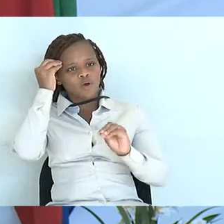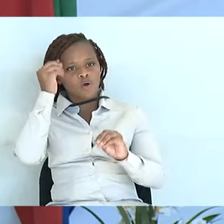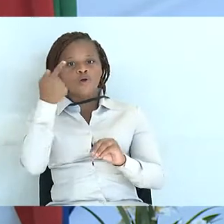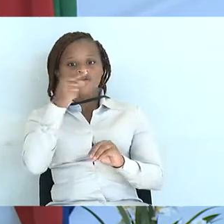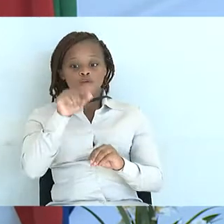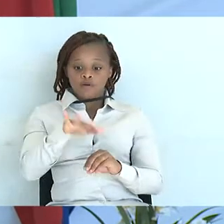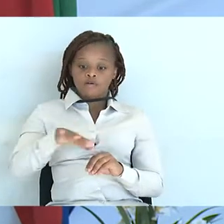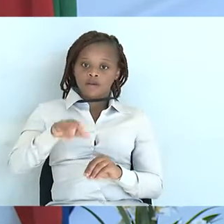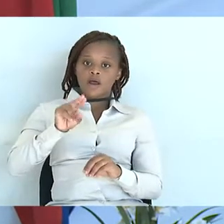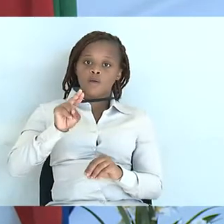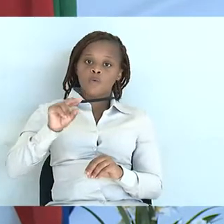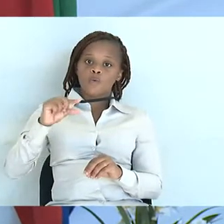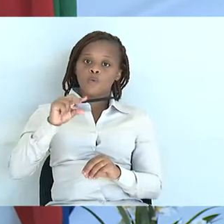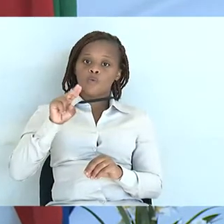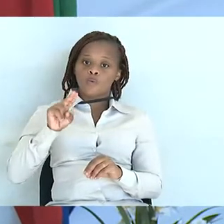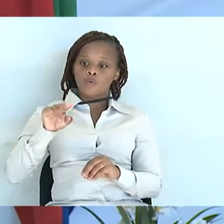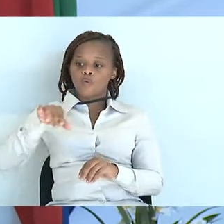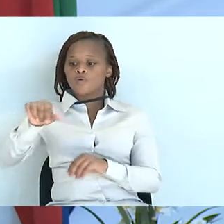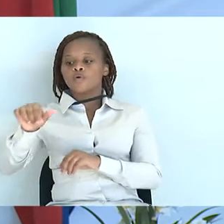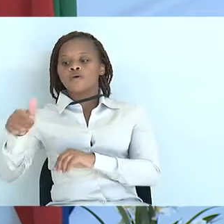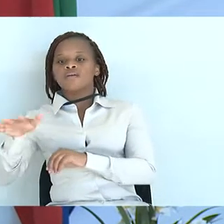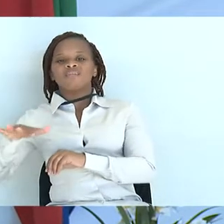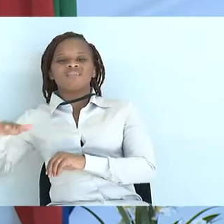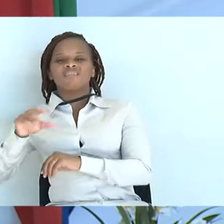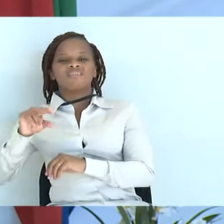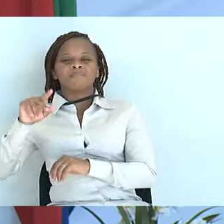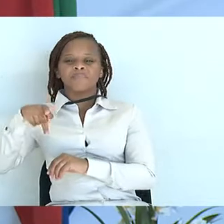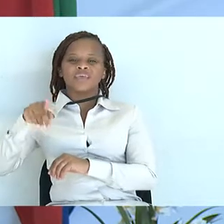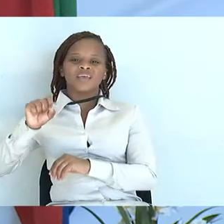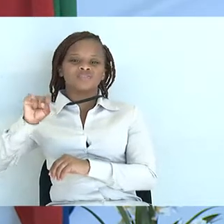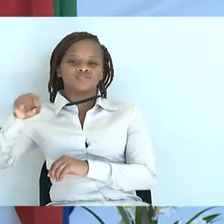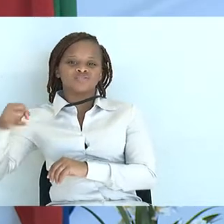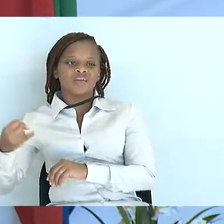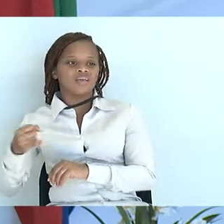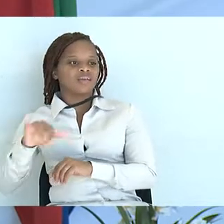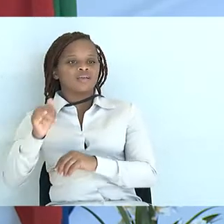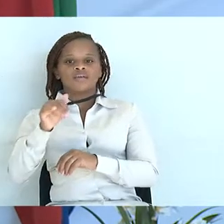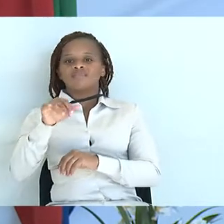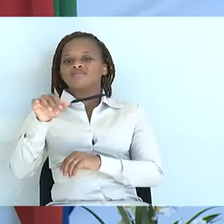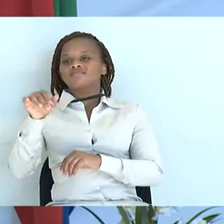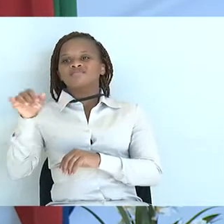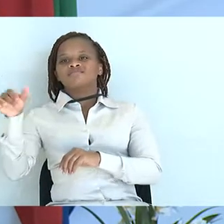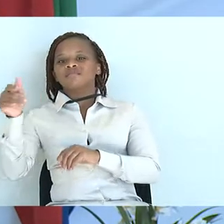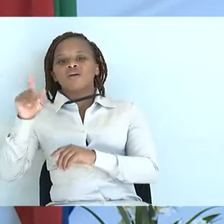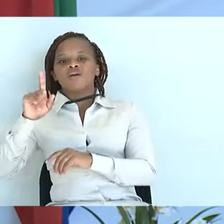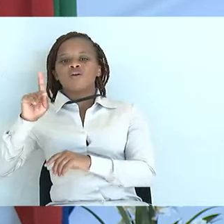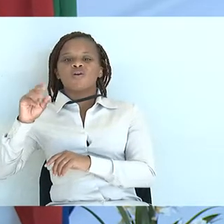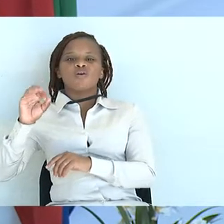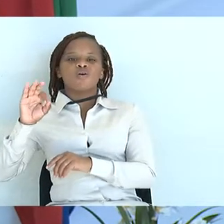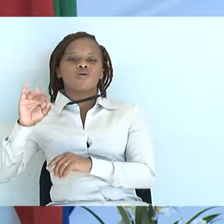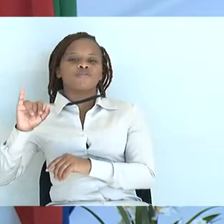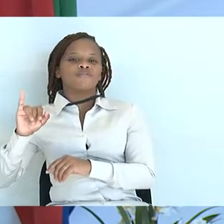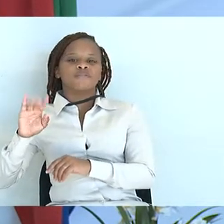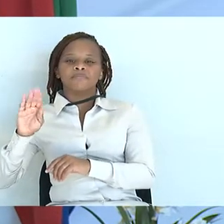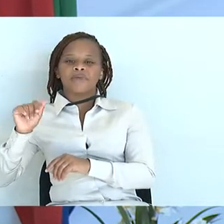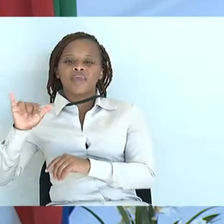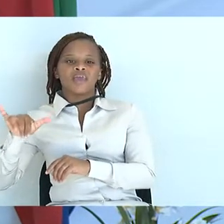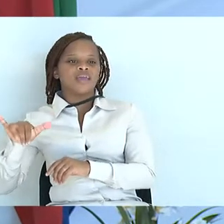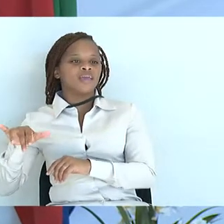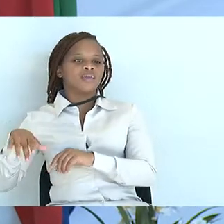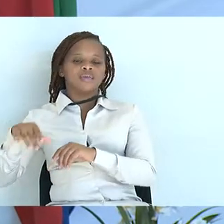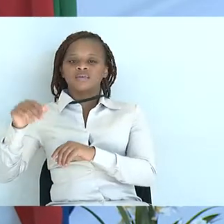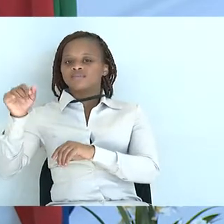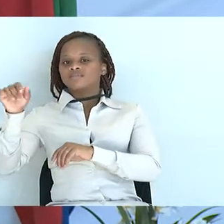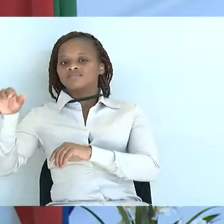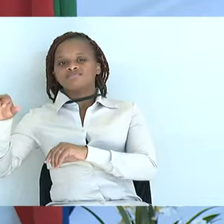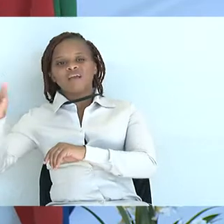John's, and also in other areas in Coffee Bay and Magwa area in the Eastern Cape.